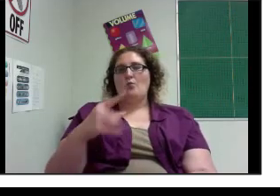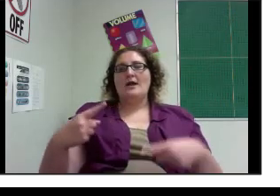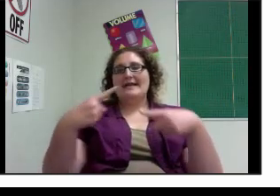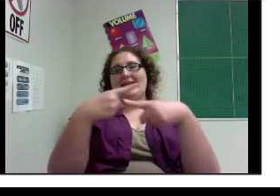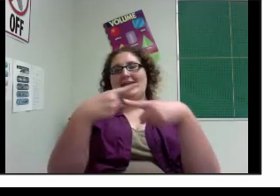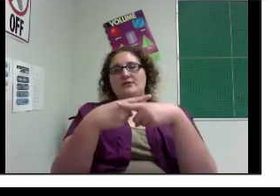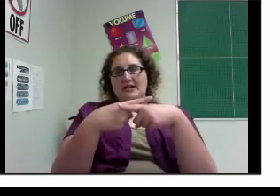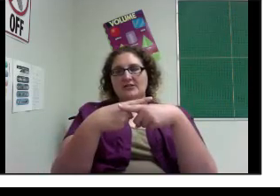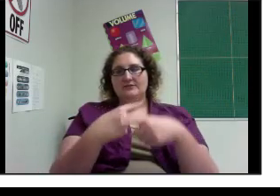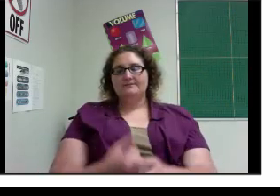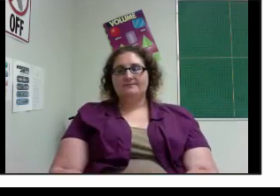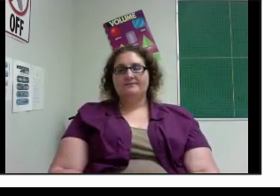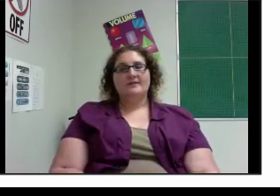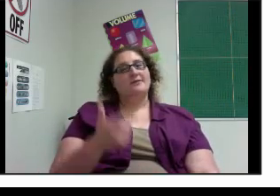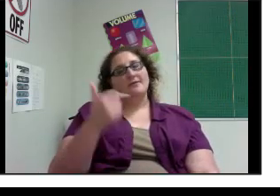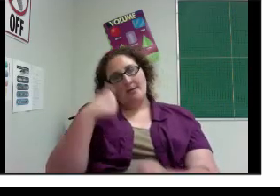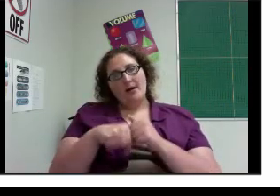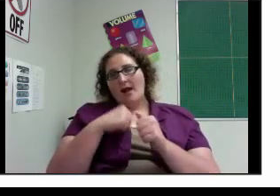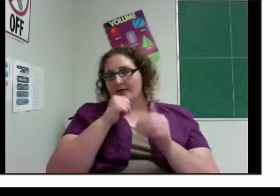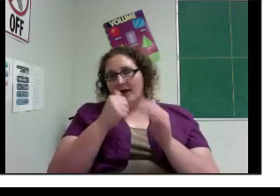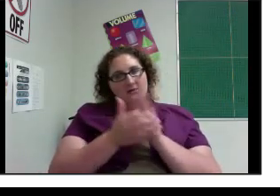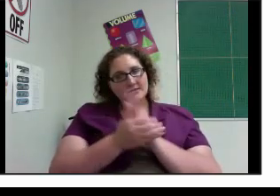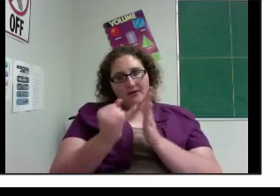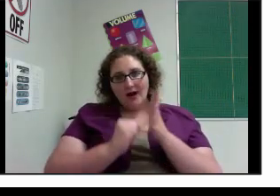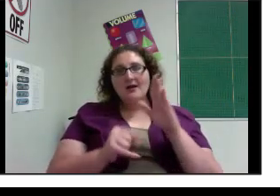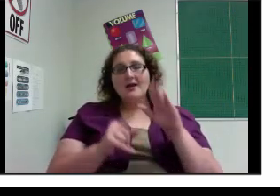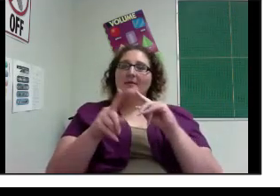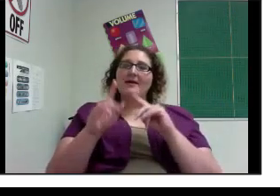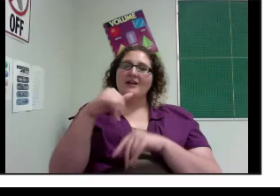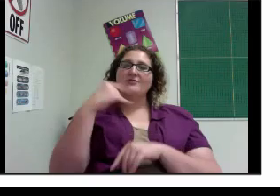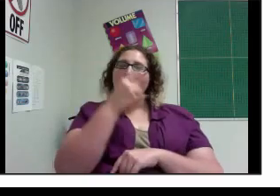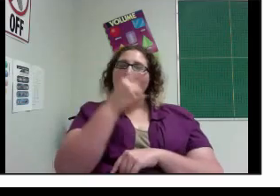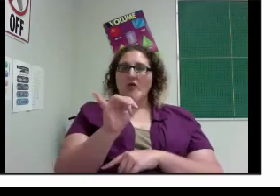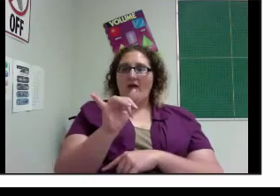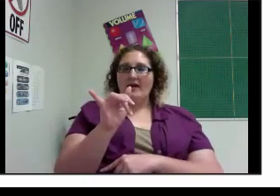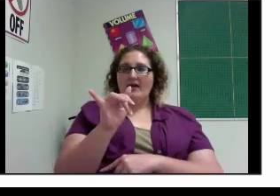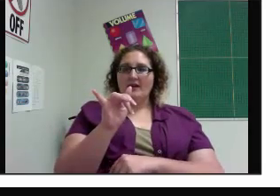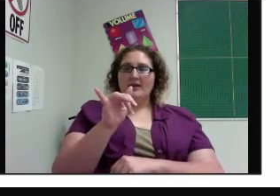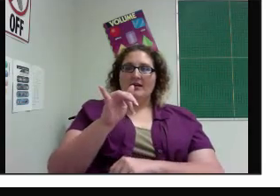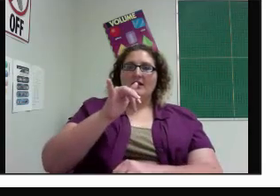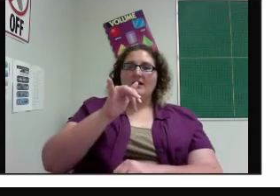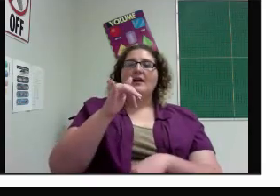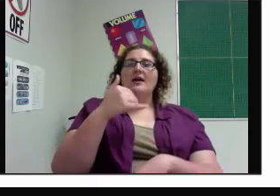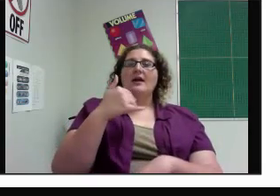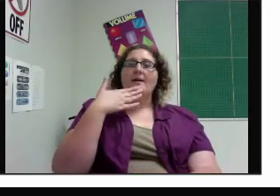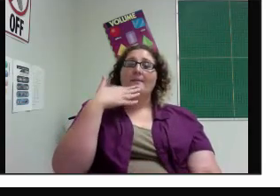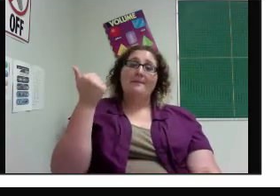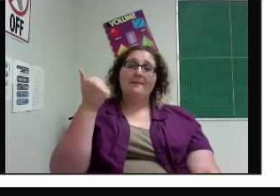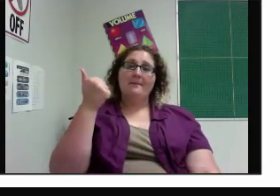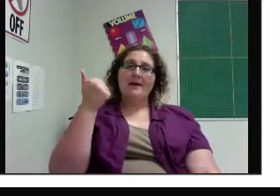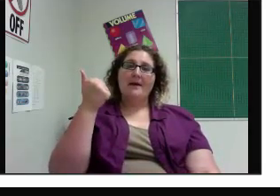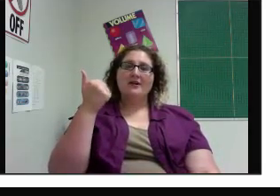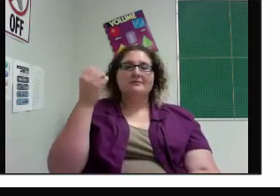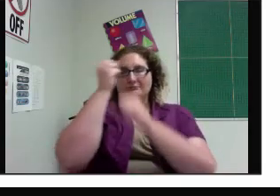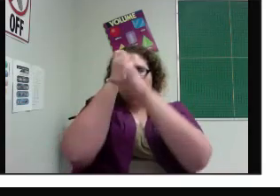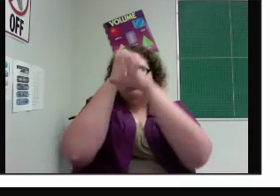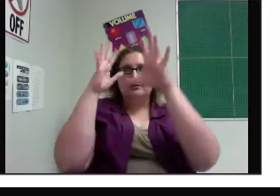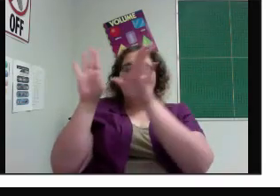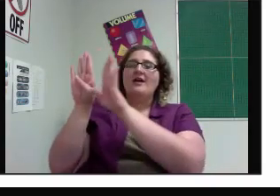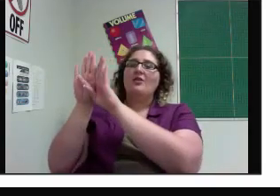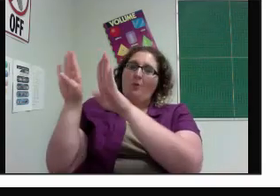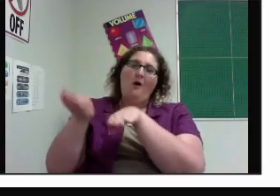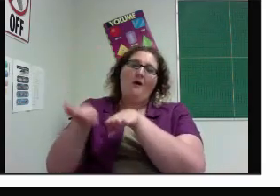Okay, it says, what is the intersection of plane UXW and plane STW? So first let's see what planes we're talking about. So